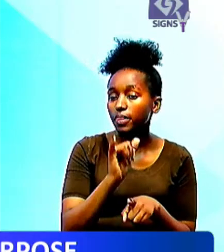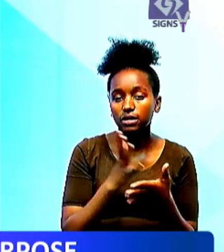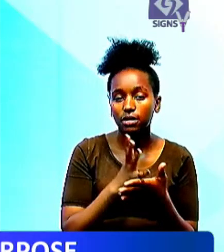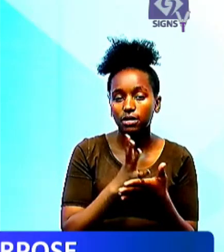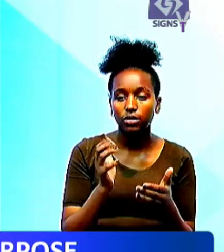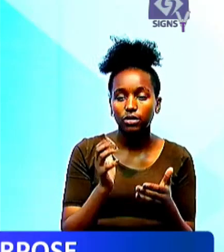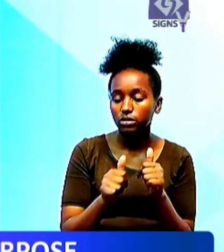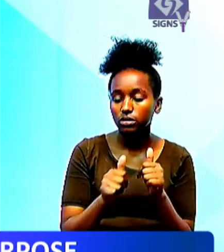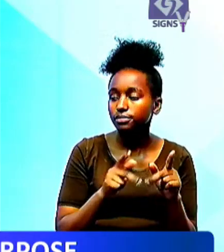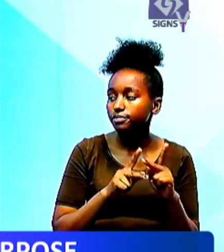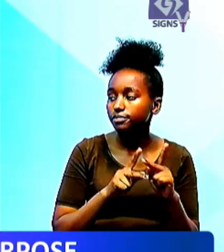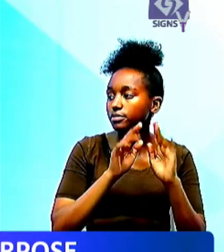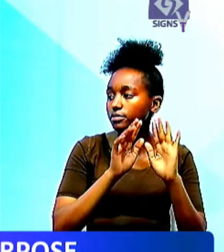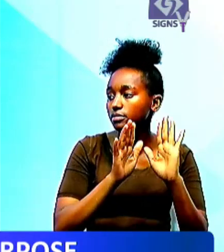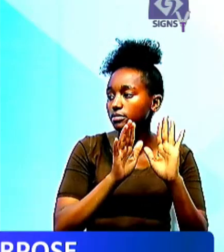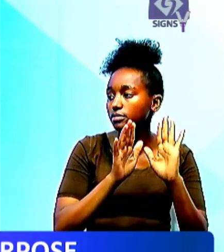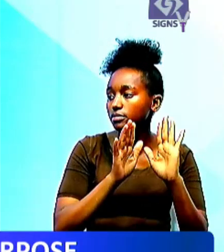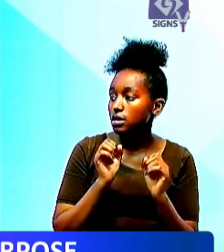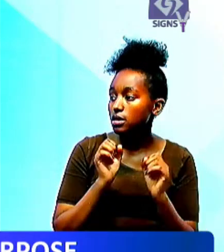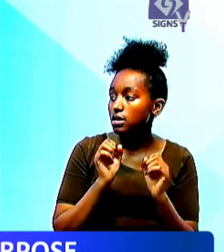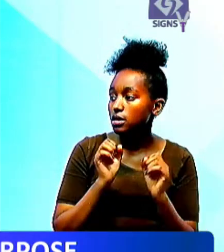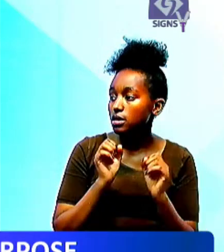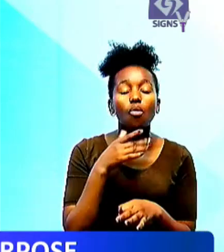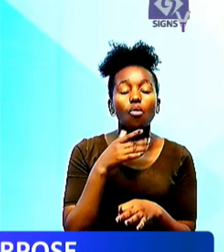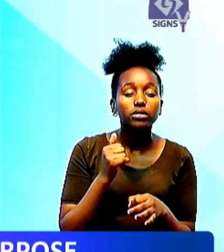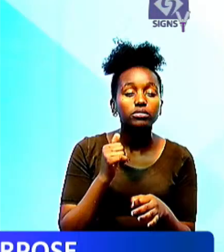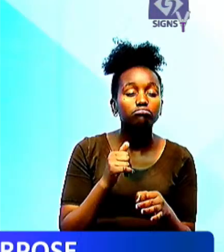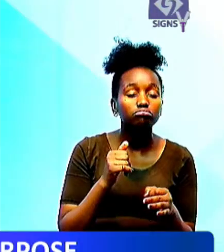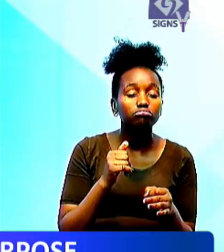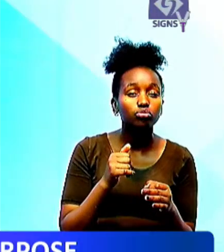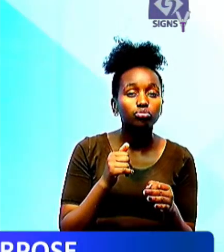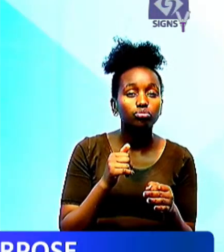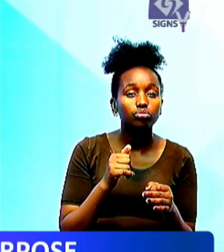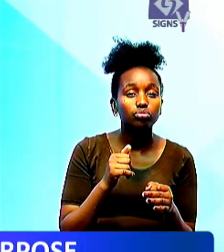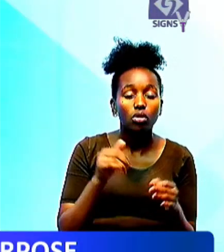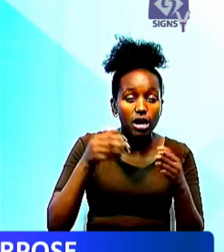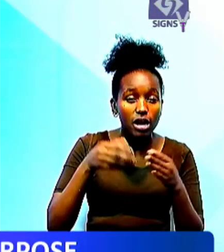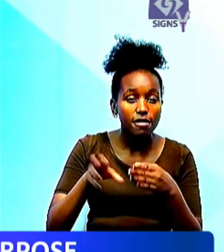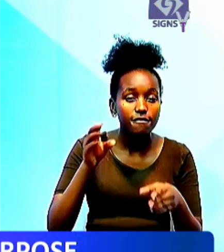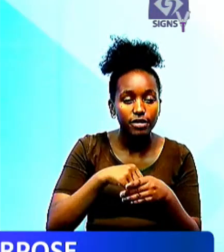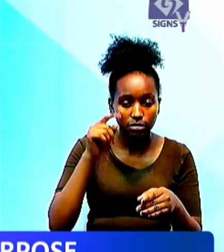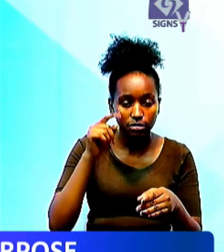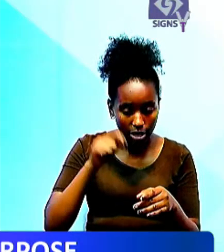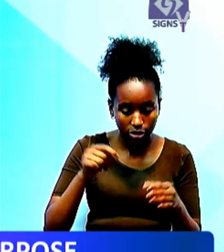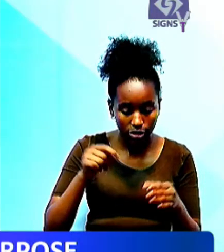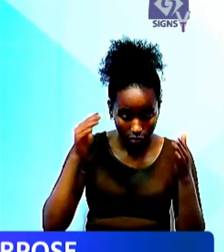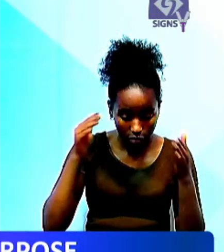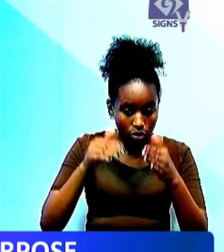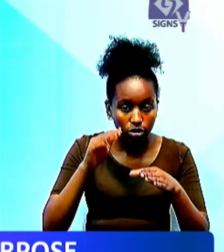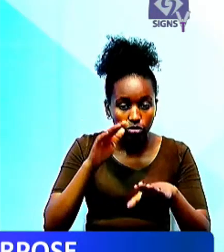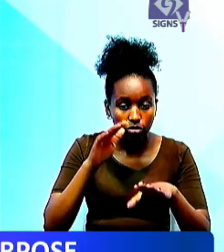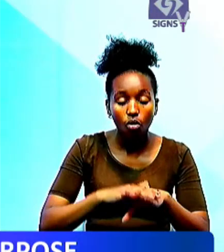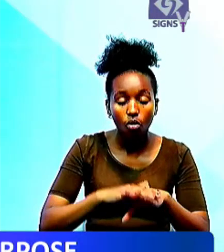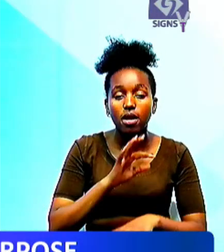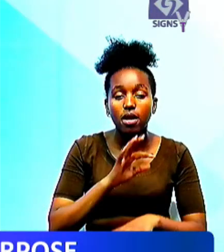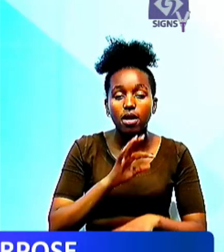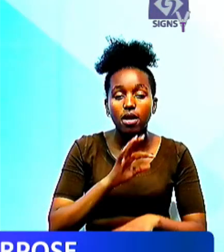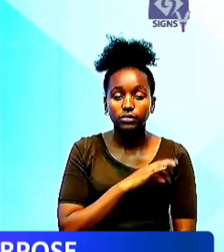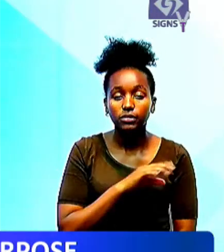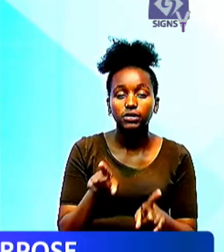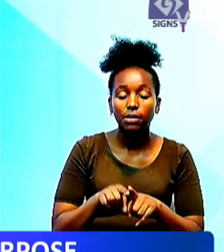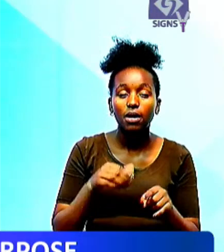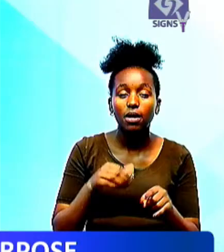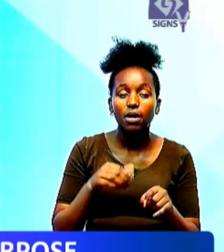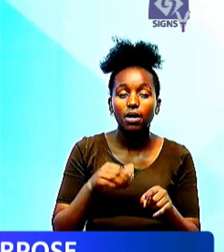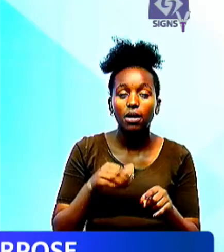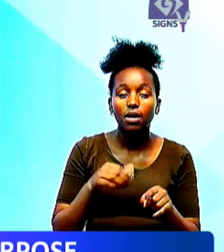that anytime you're investing you need to check is compounding interest. It is compounding the interest, and then you have the accessibility of the money. In